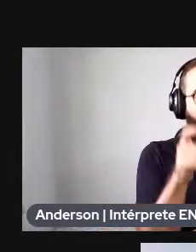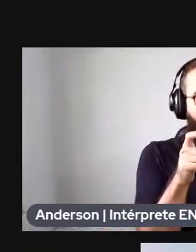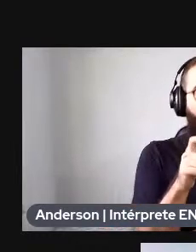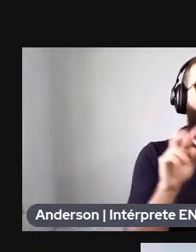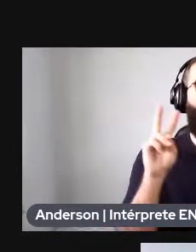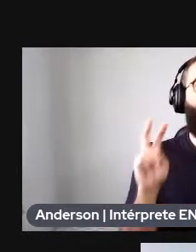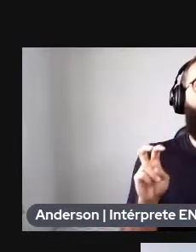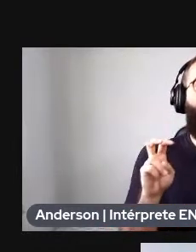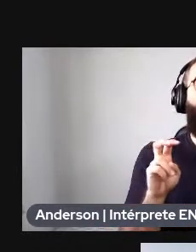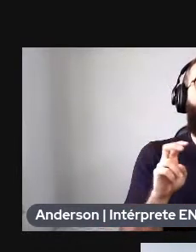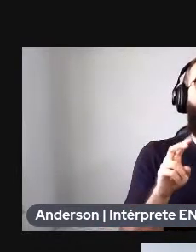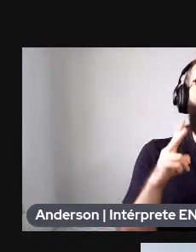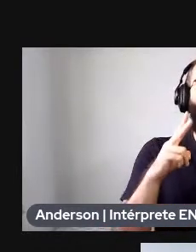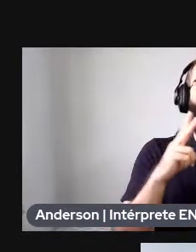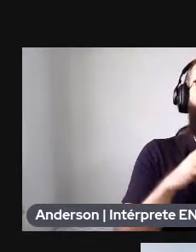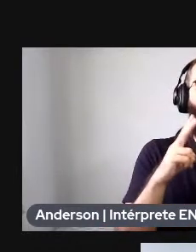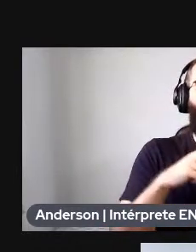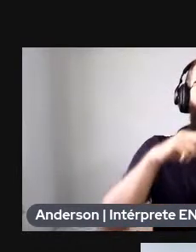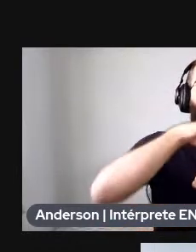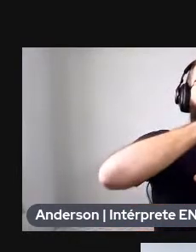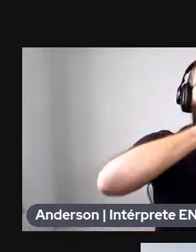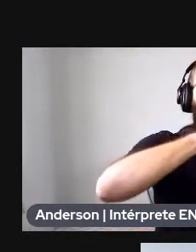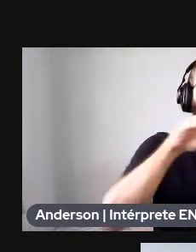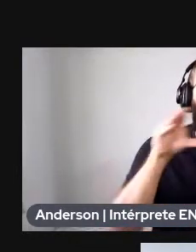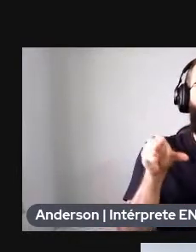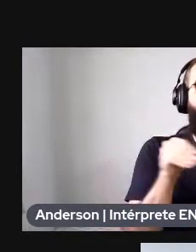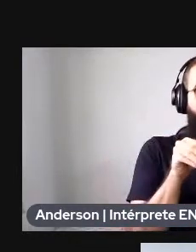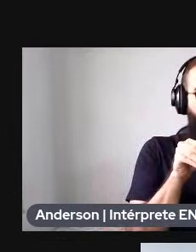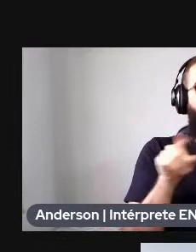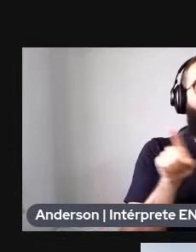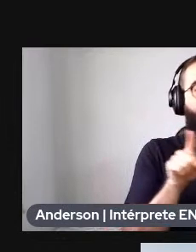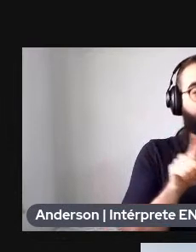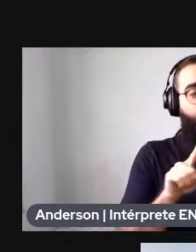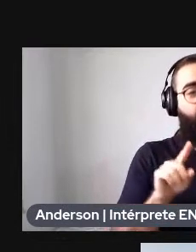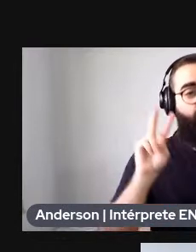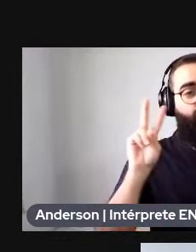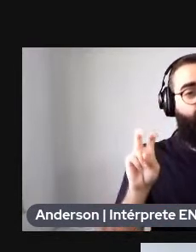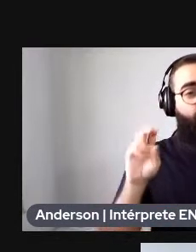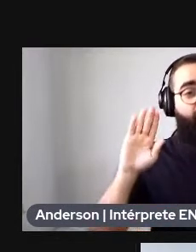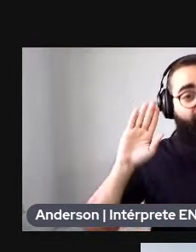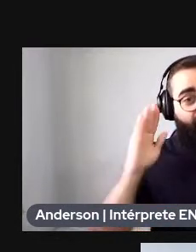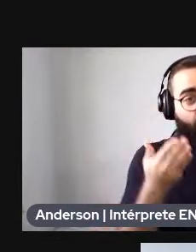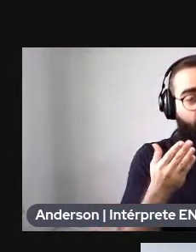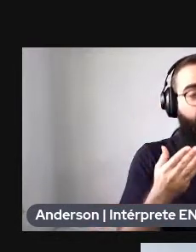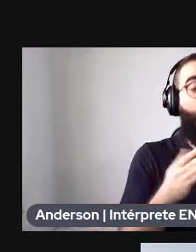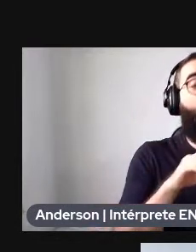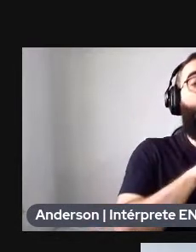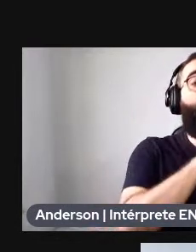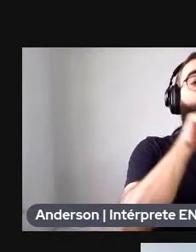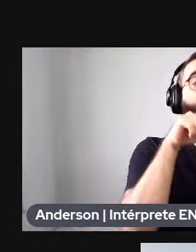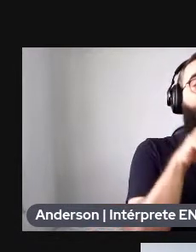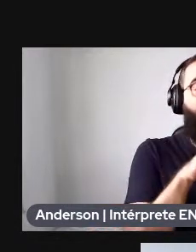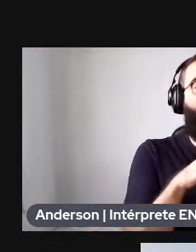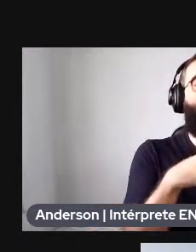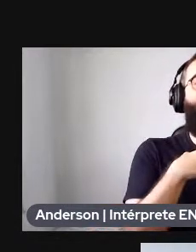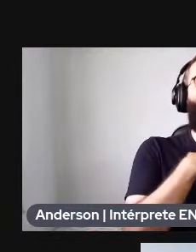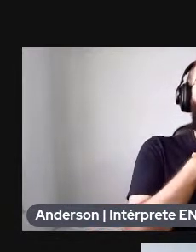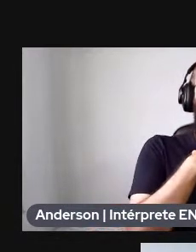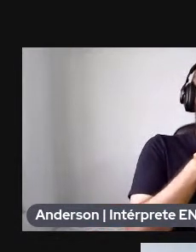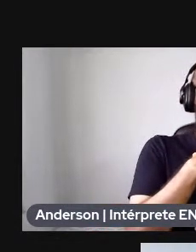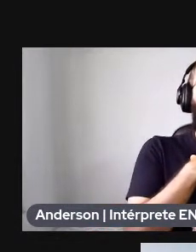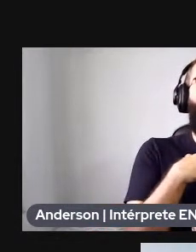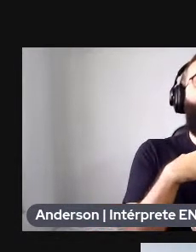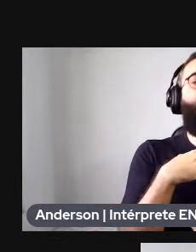argument structures and focuses on the functional relations between formal